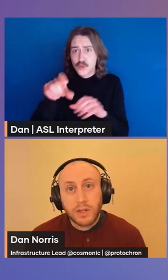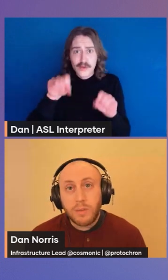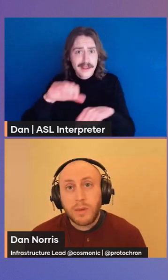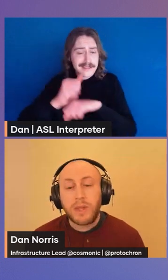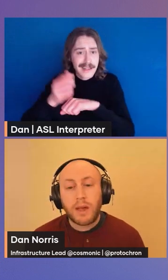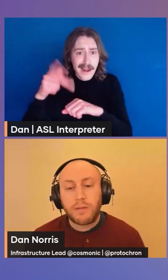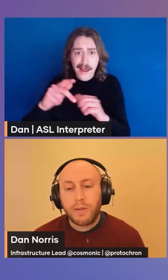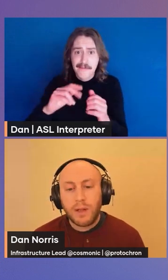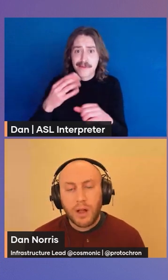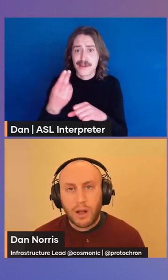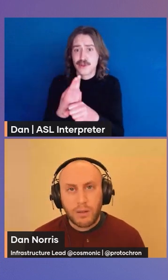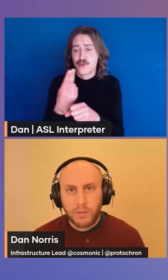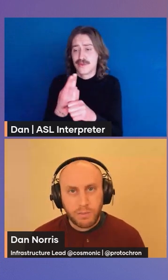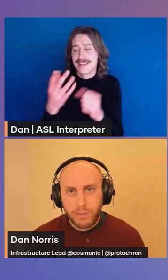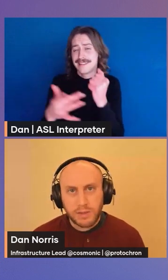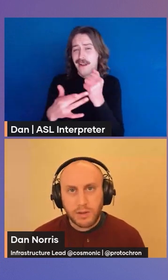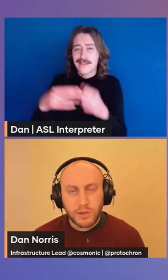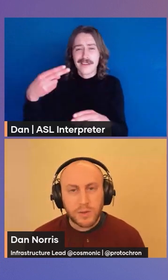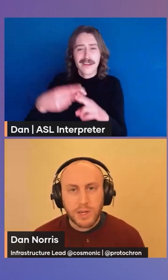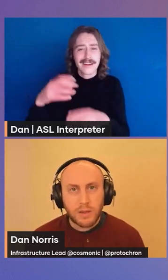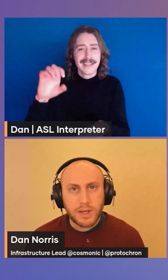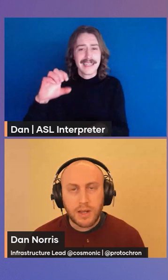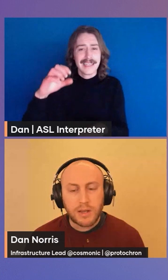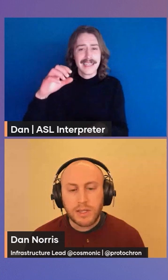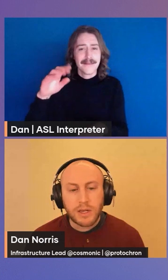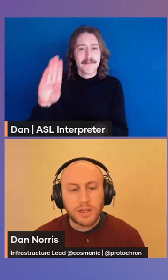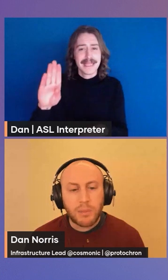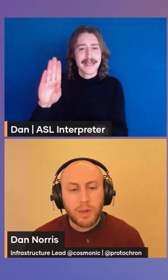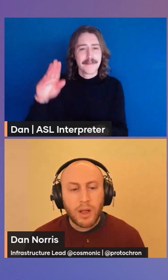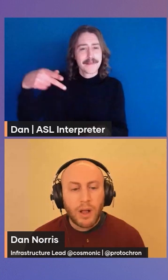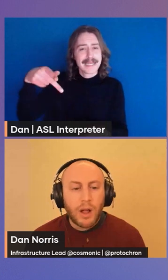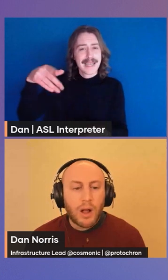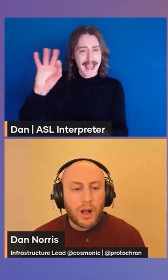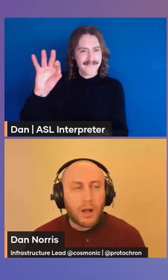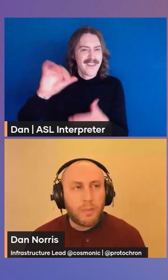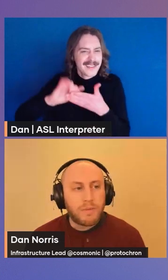called eBPF that basically controls how all the data is synced up.